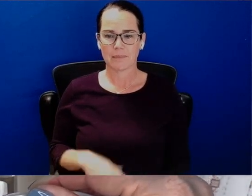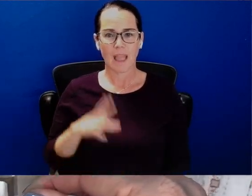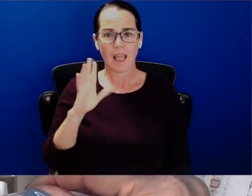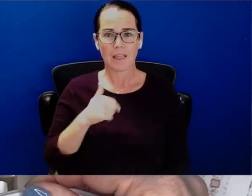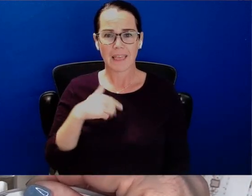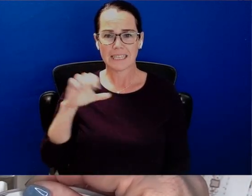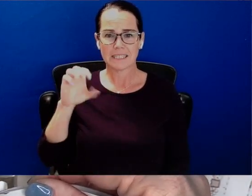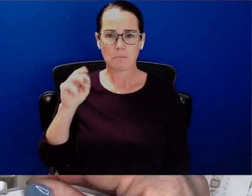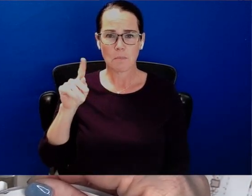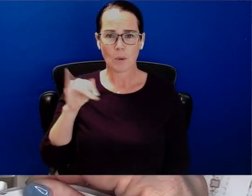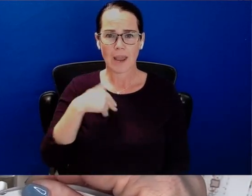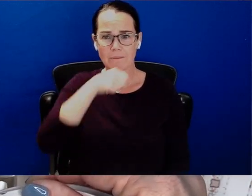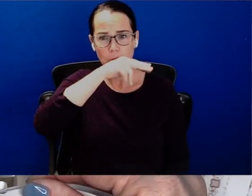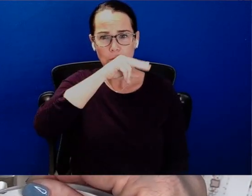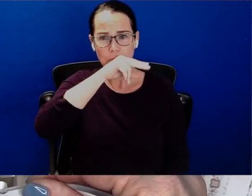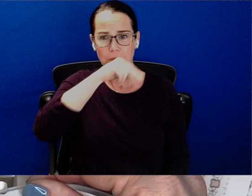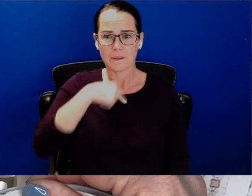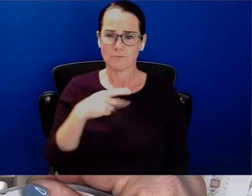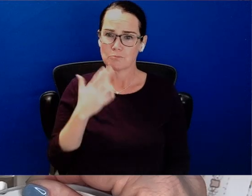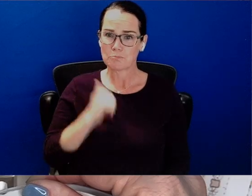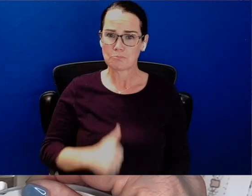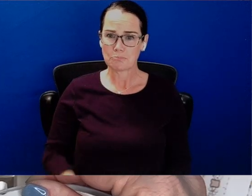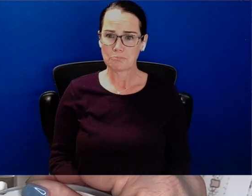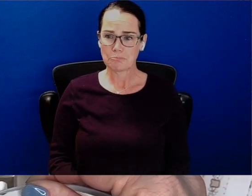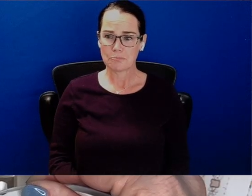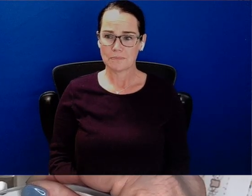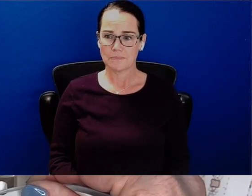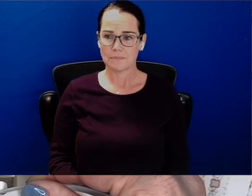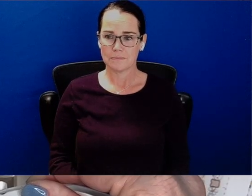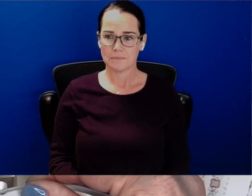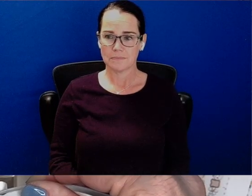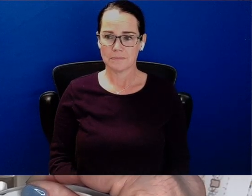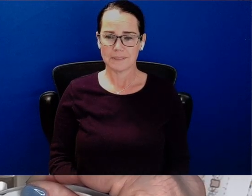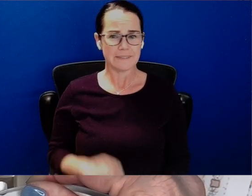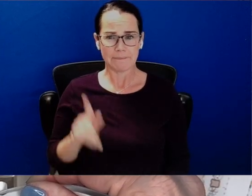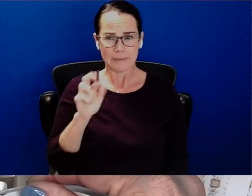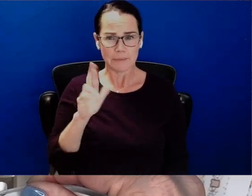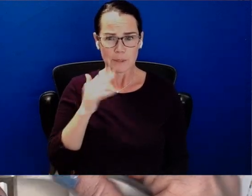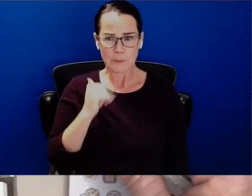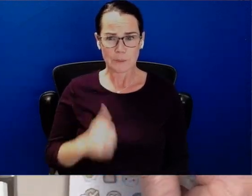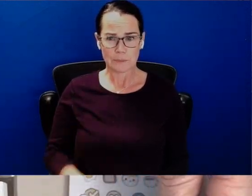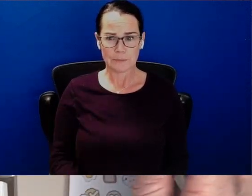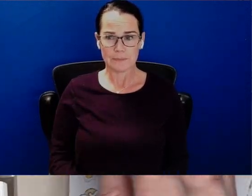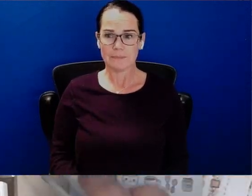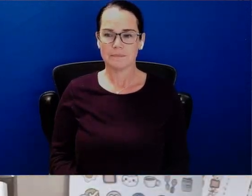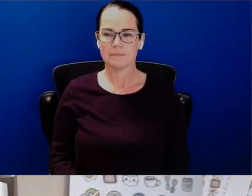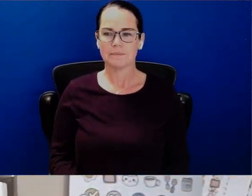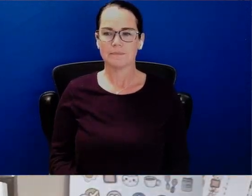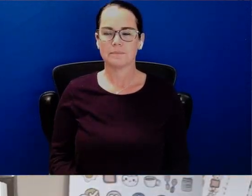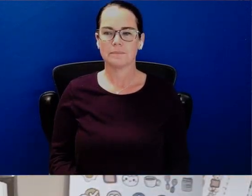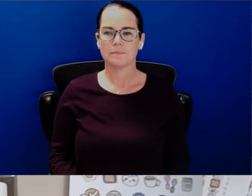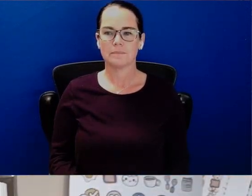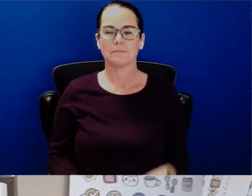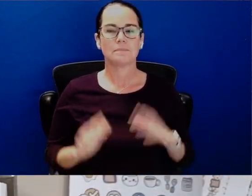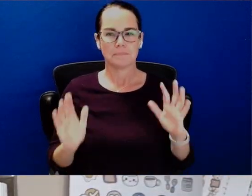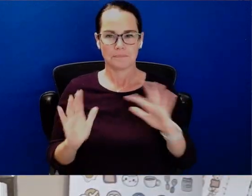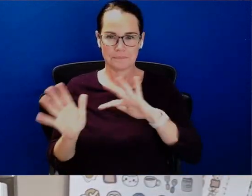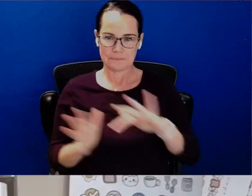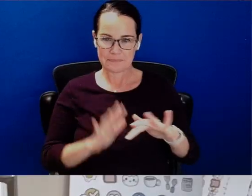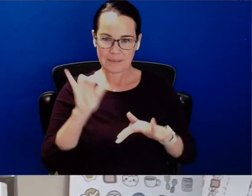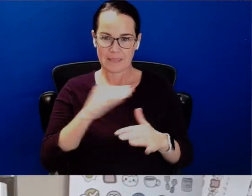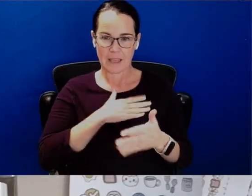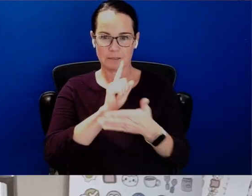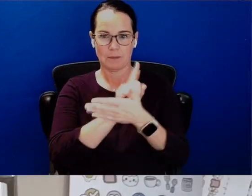with a tongue sticking out. It's very cute. She's very cute. Anyway. All right, that is my